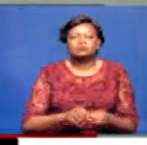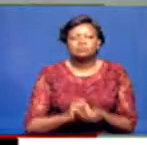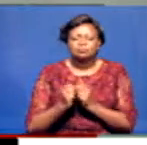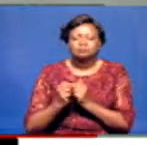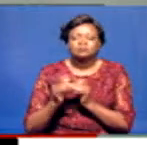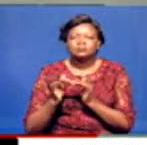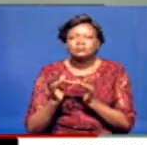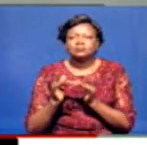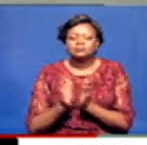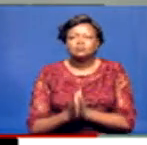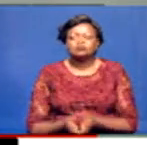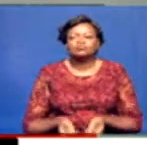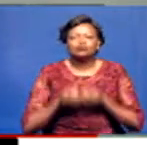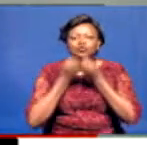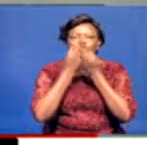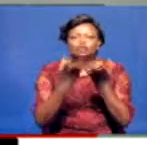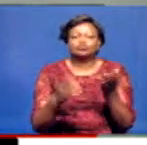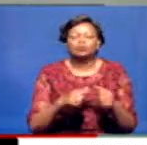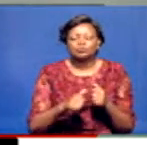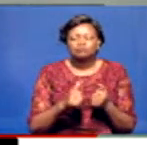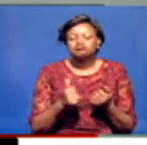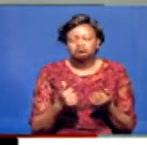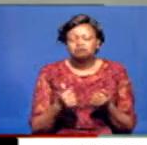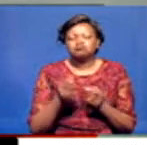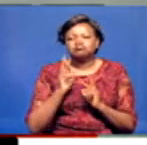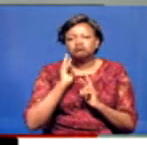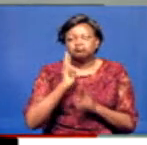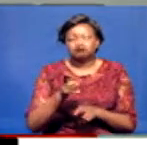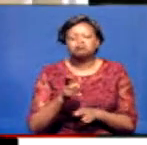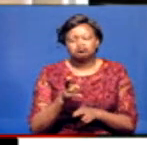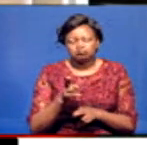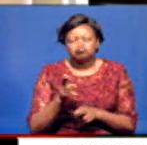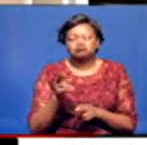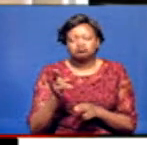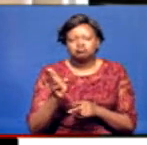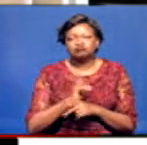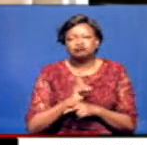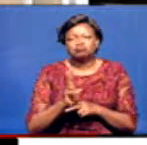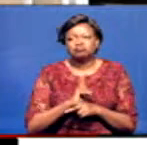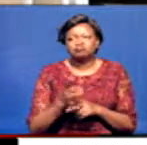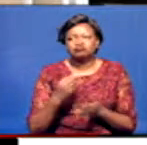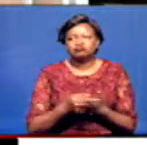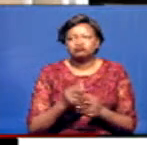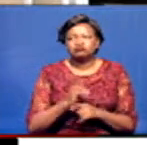detailed information about their actual outcomes for expenditures.